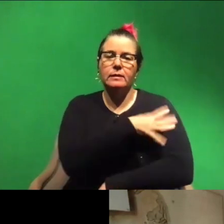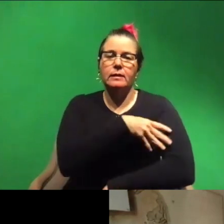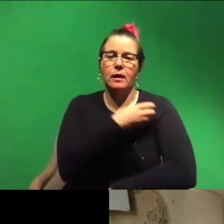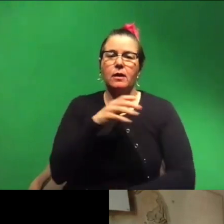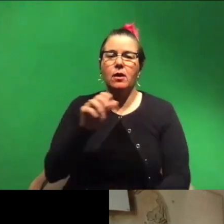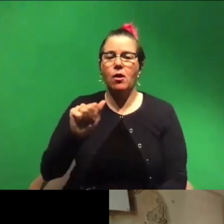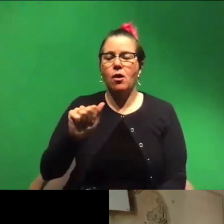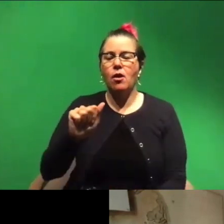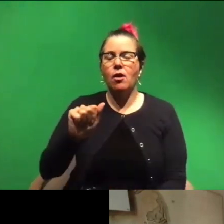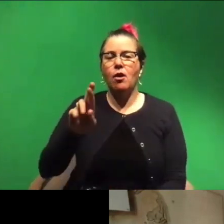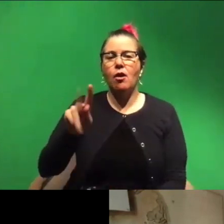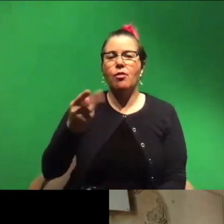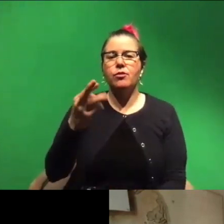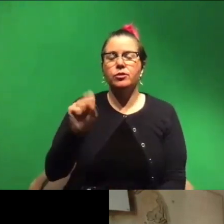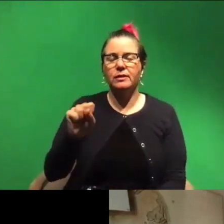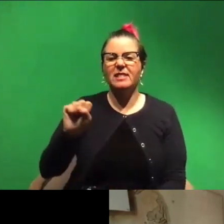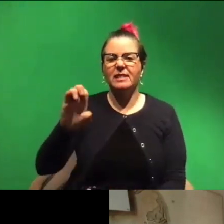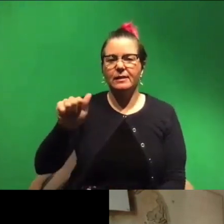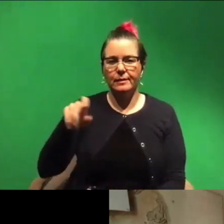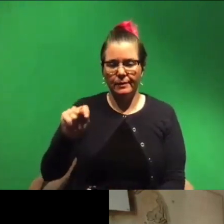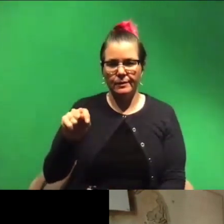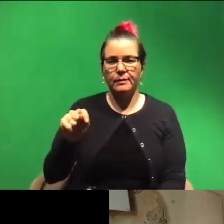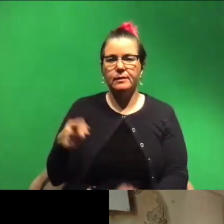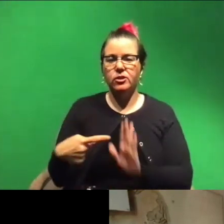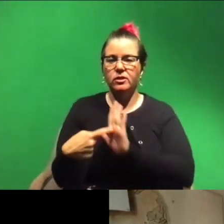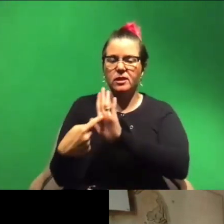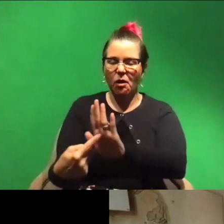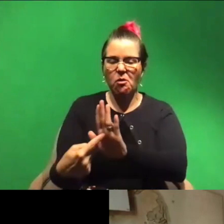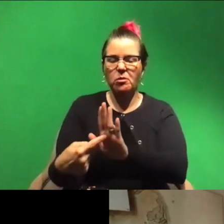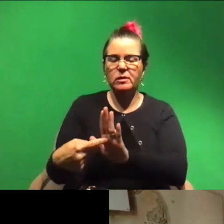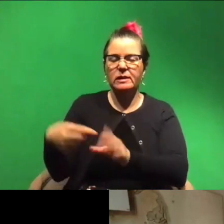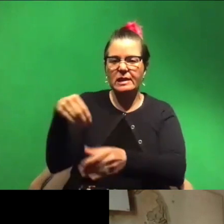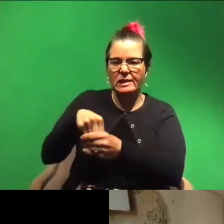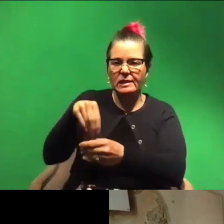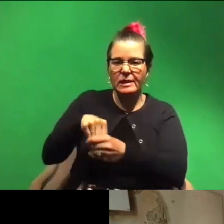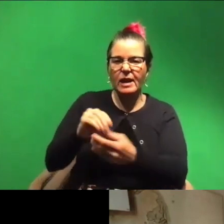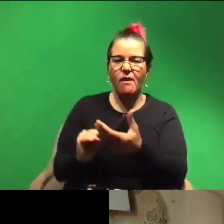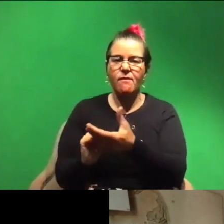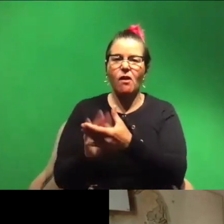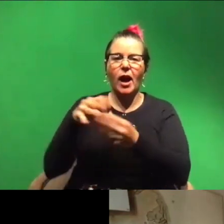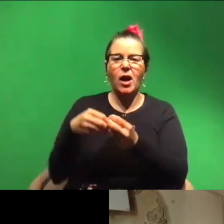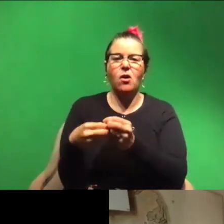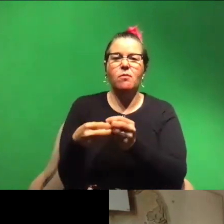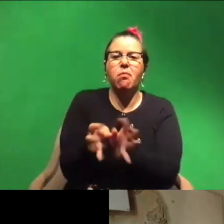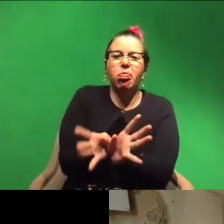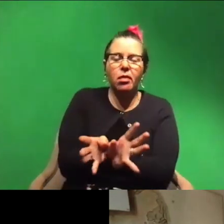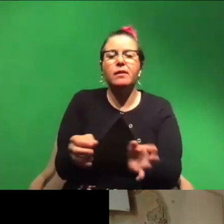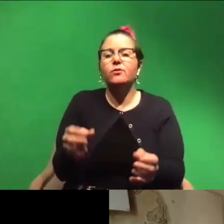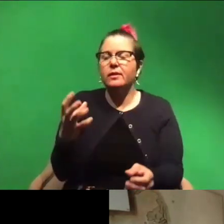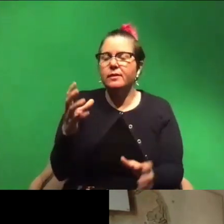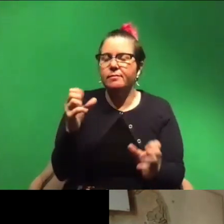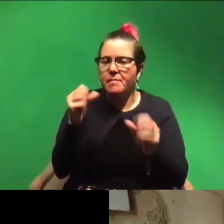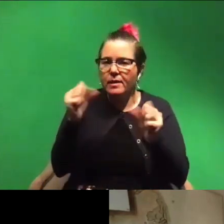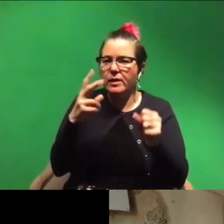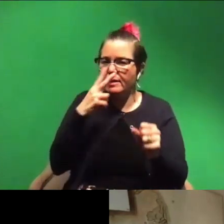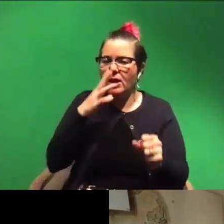Seat, which is basically the exposed guts of a volcano. And it's magnificent and you can see it all over